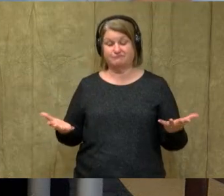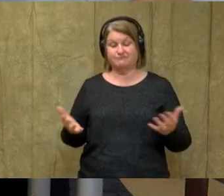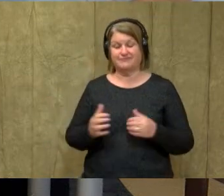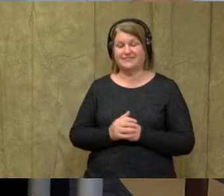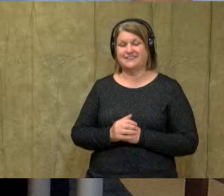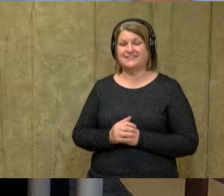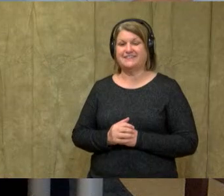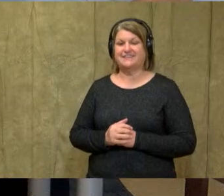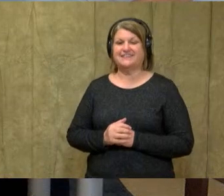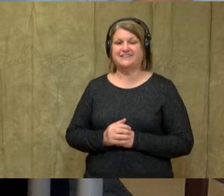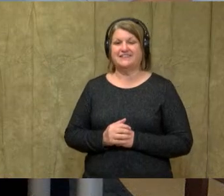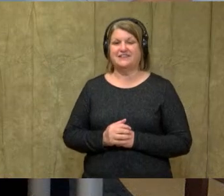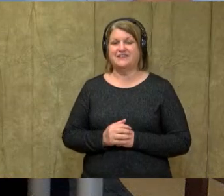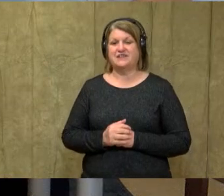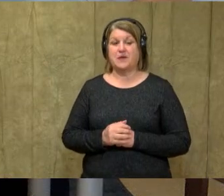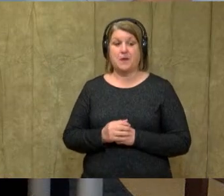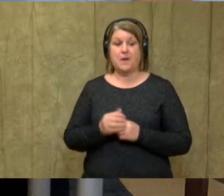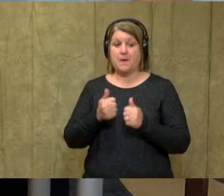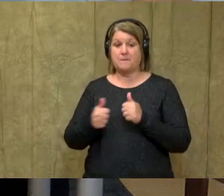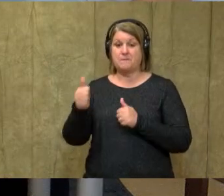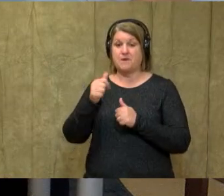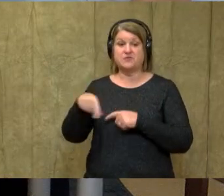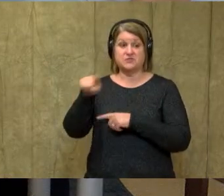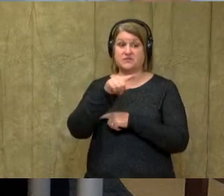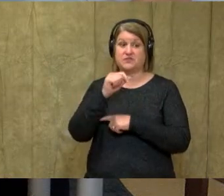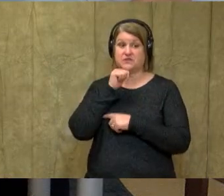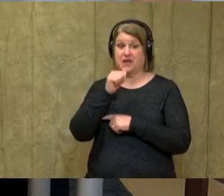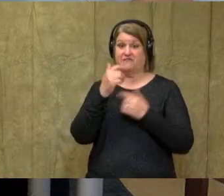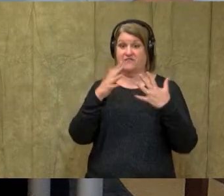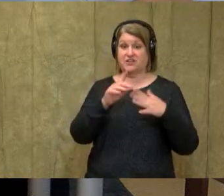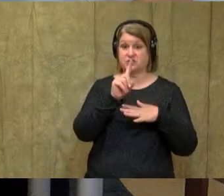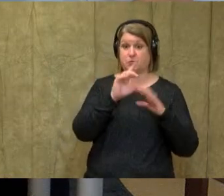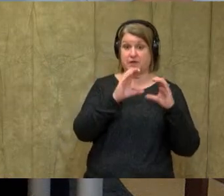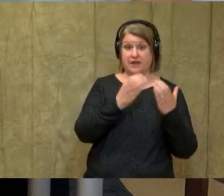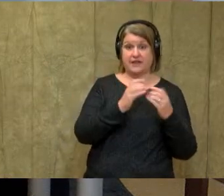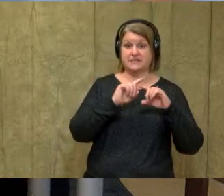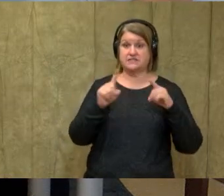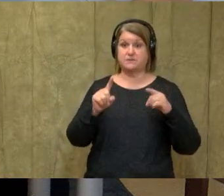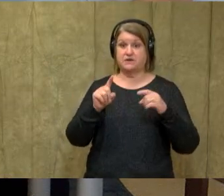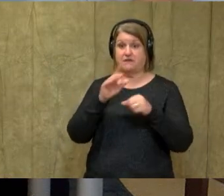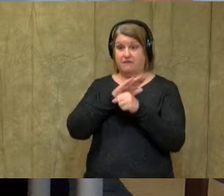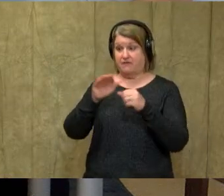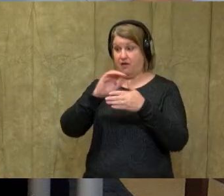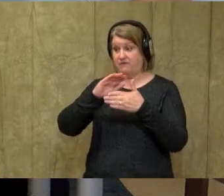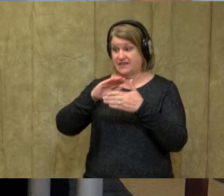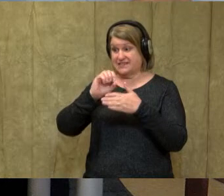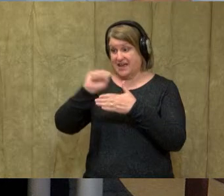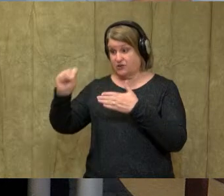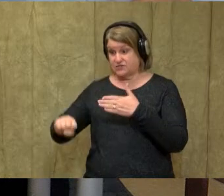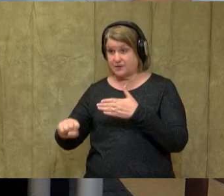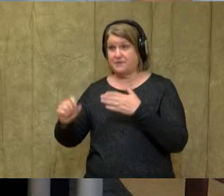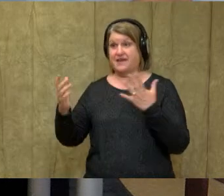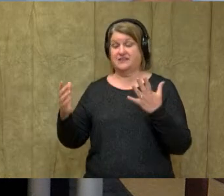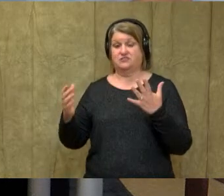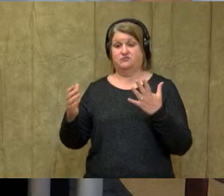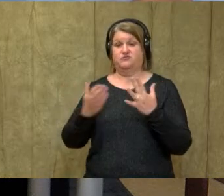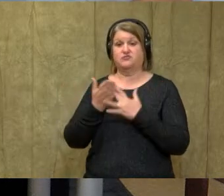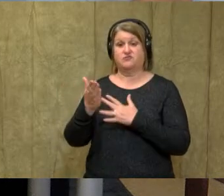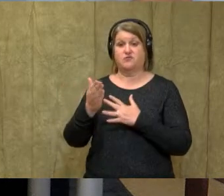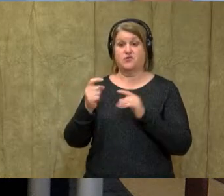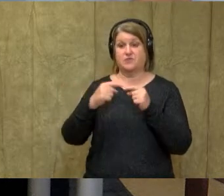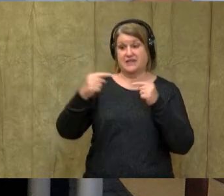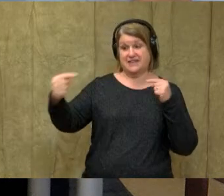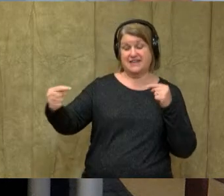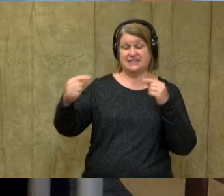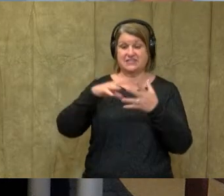for most of you, it's not just completing one course, but an entire semester's worth you finished through distance learning, whether it was online